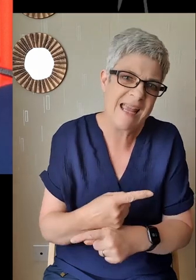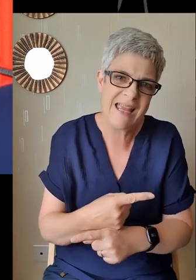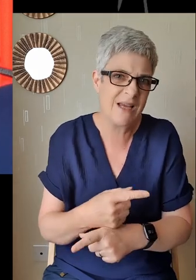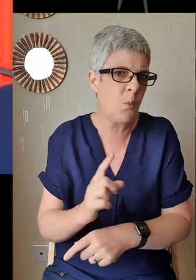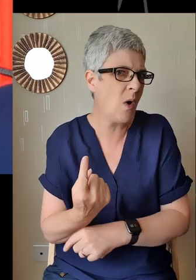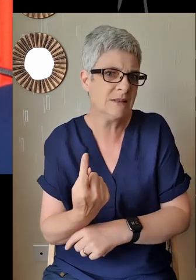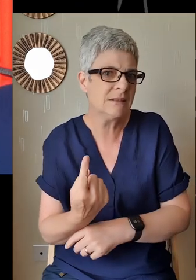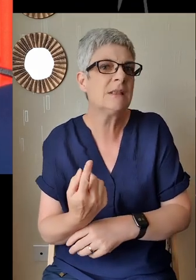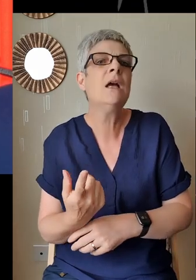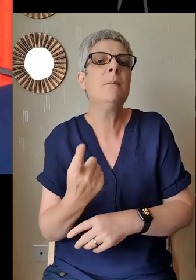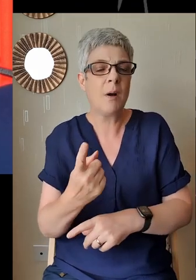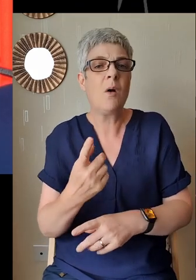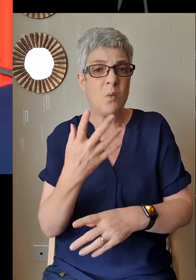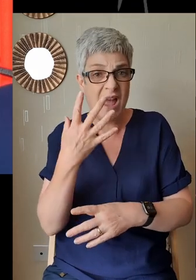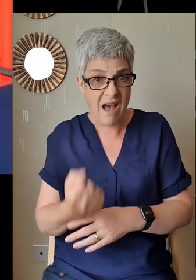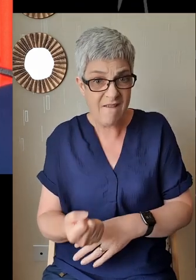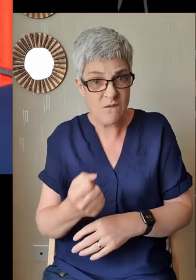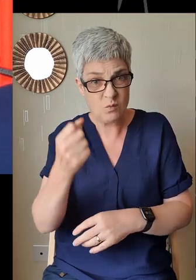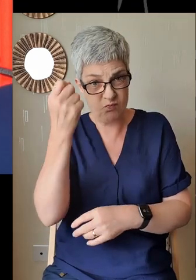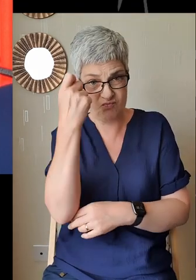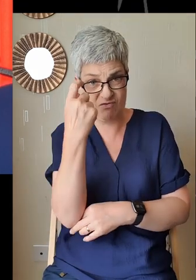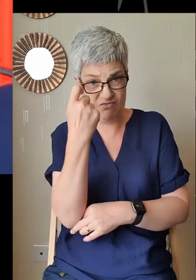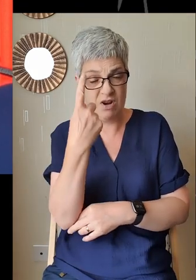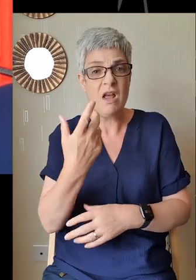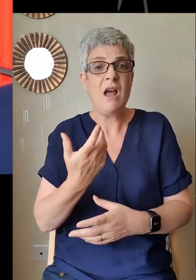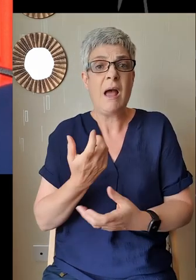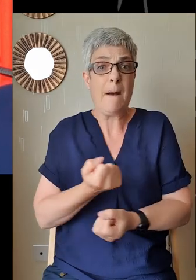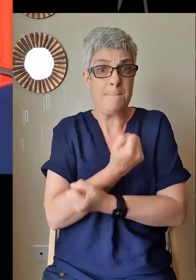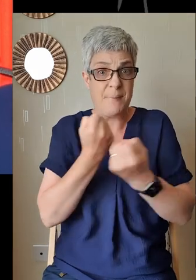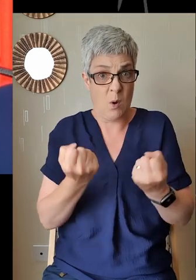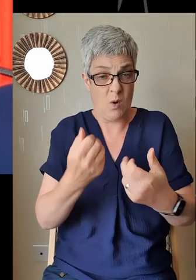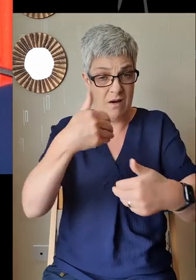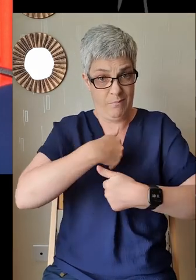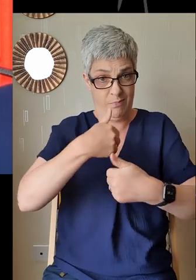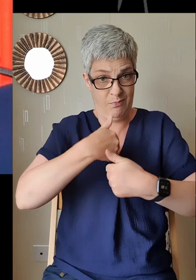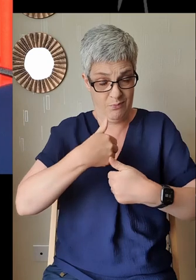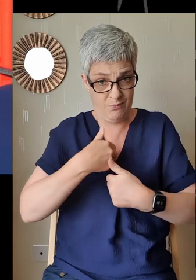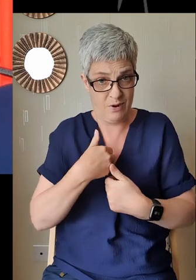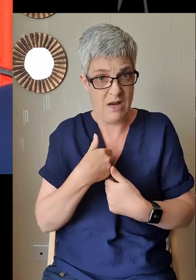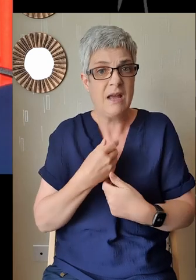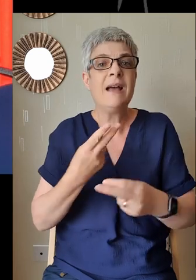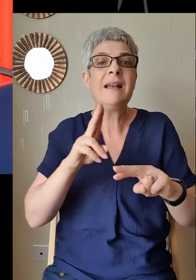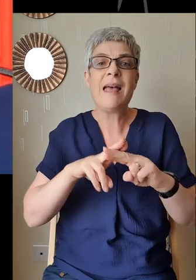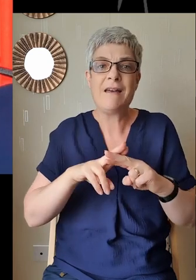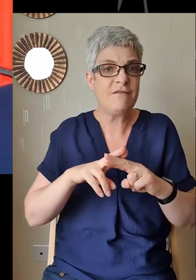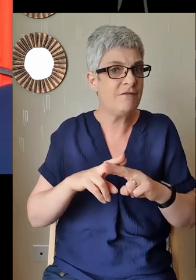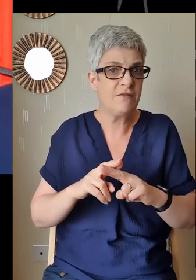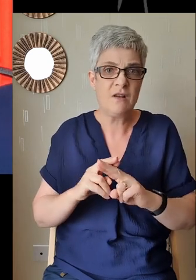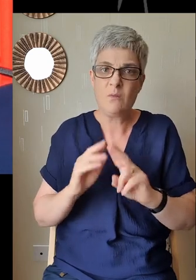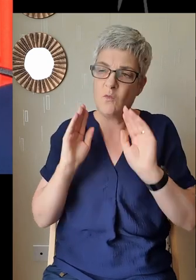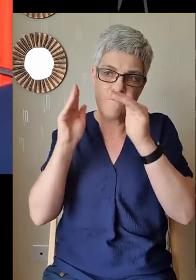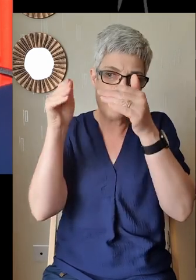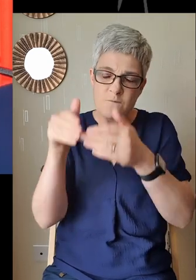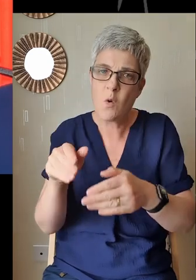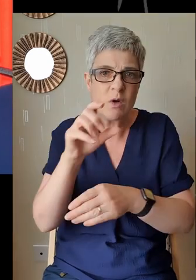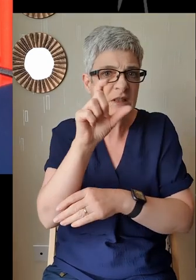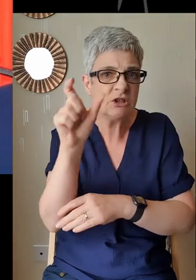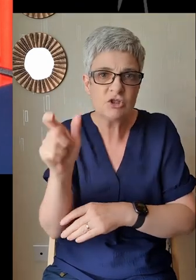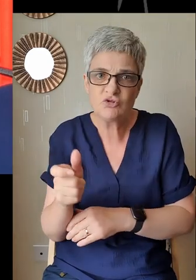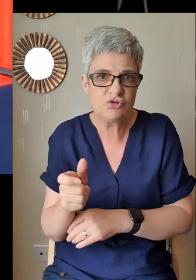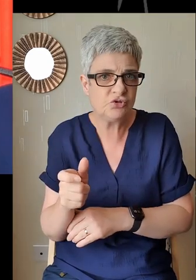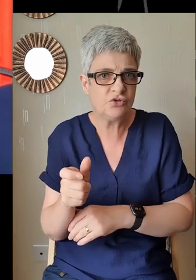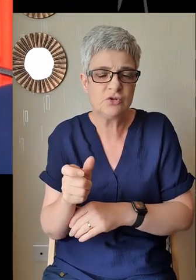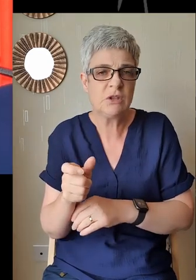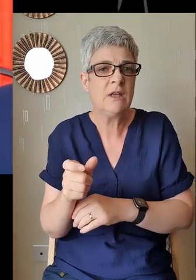lives that we are to resist. And if life is not focused on following Jesus, and if the fruit of the Spirit is not grown,